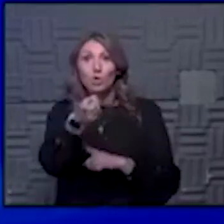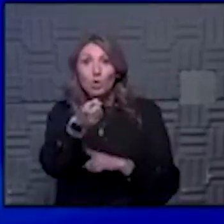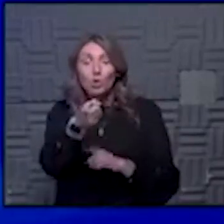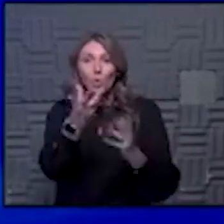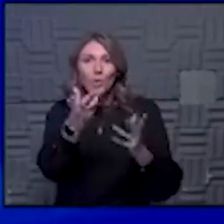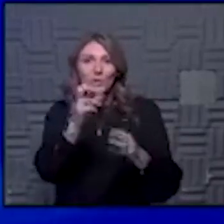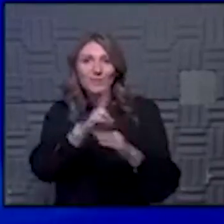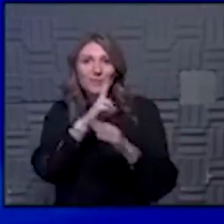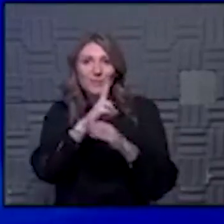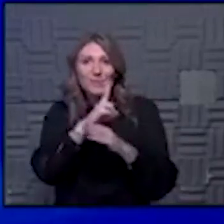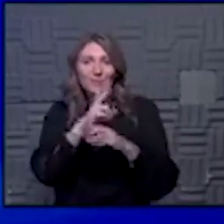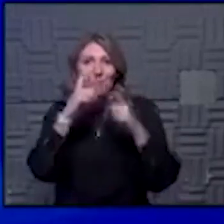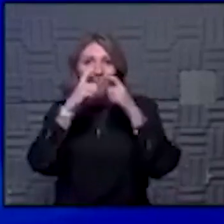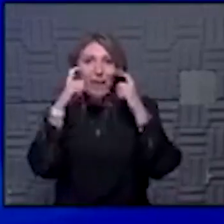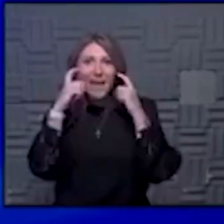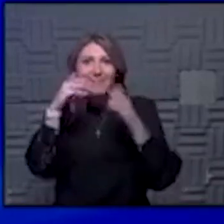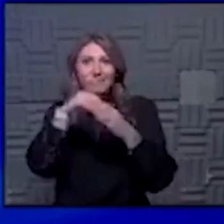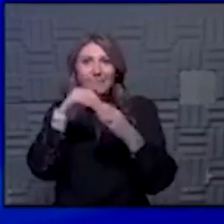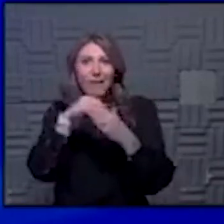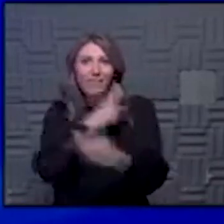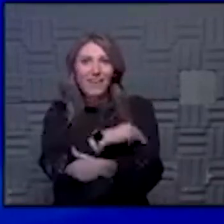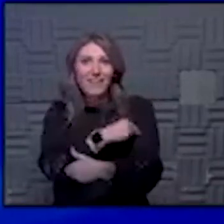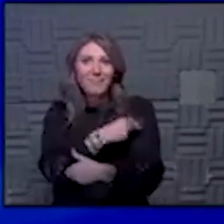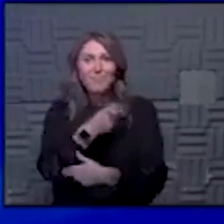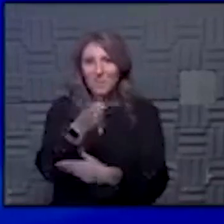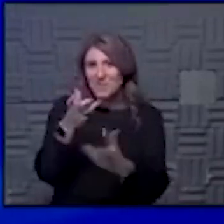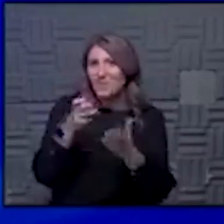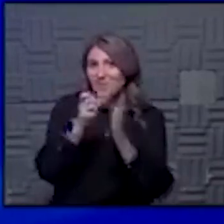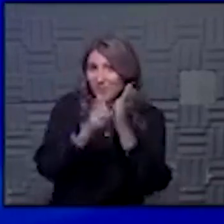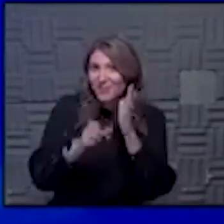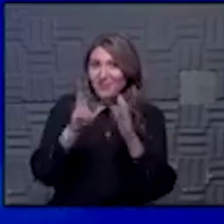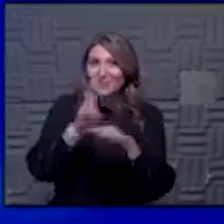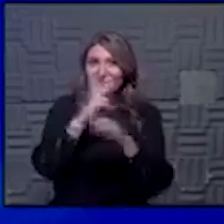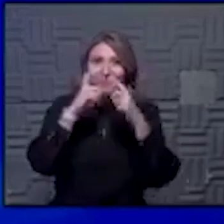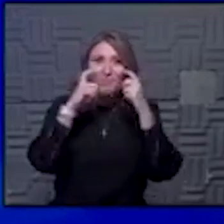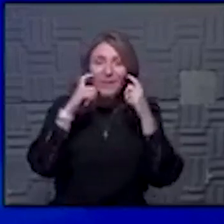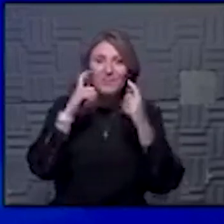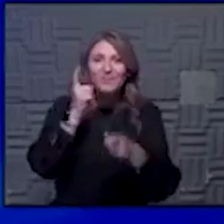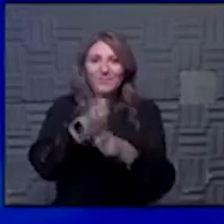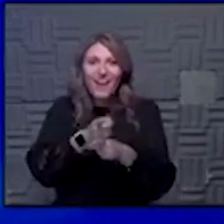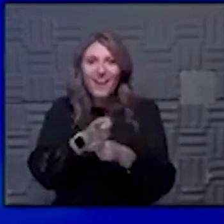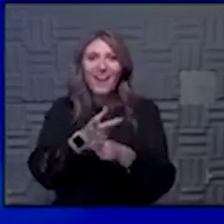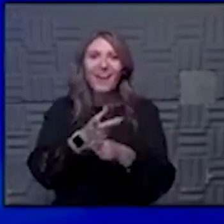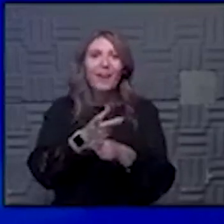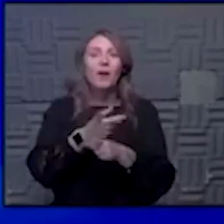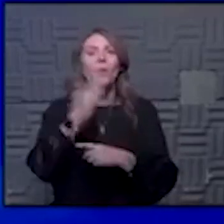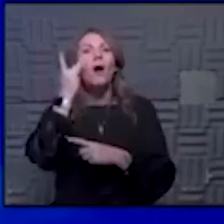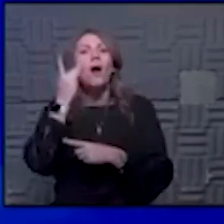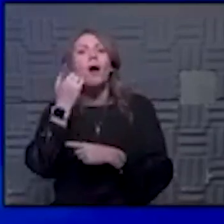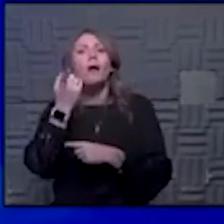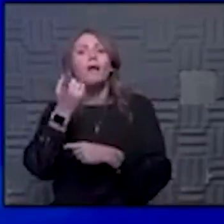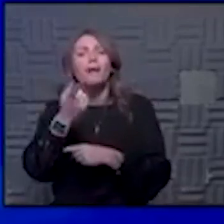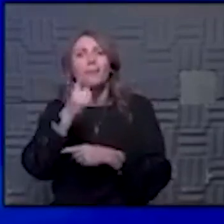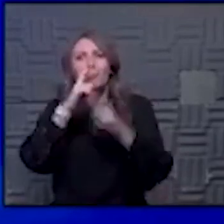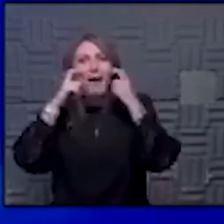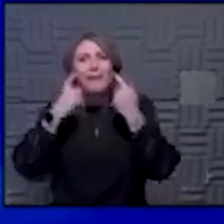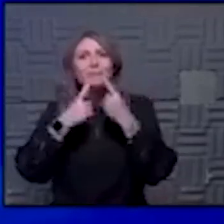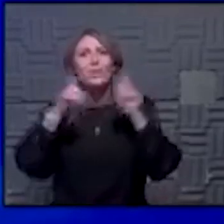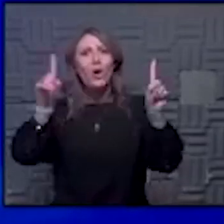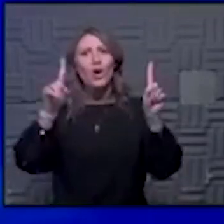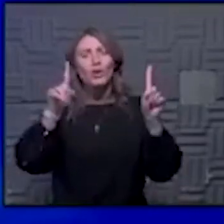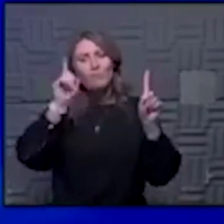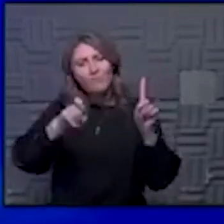the hospital. You want your surgeon to wear a mask when they're doing an operation on you, because masks work. And that's what we have to